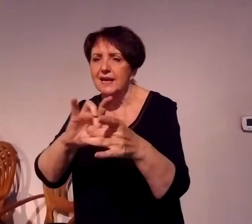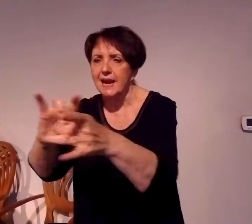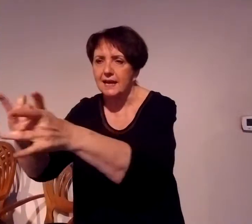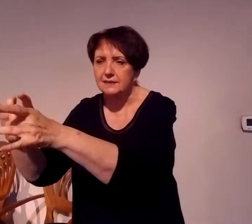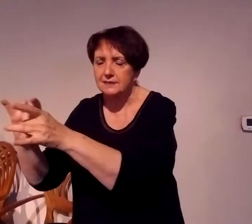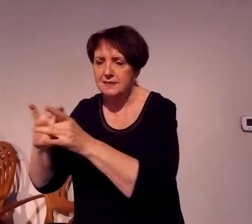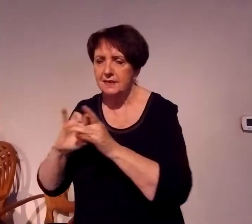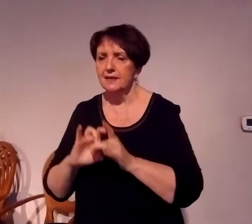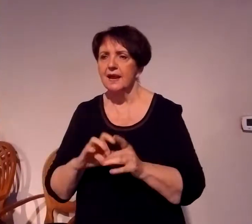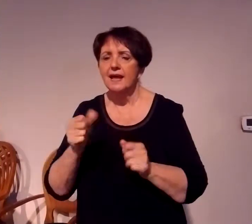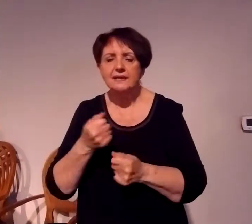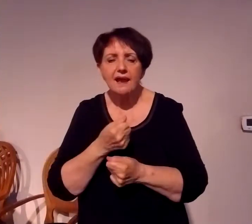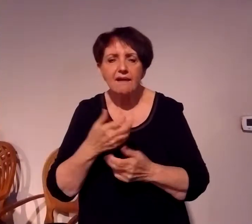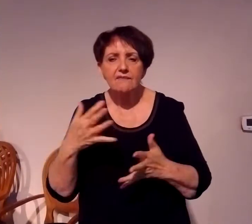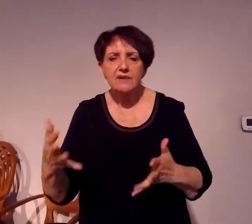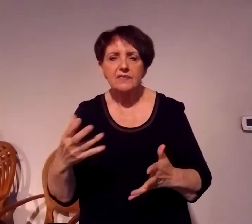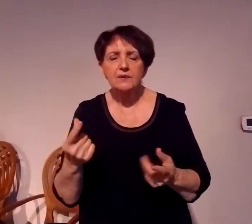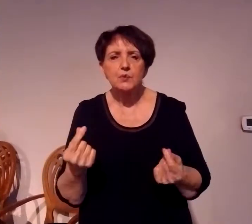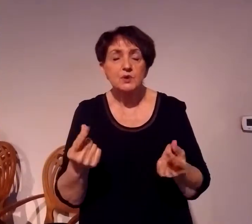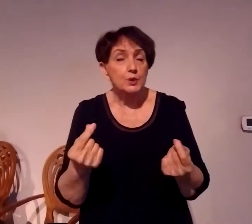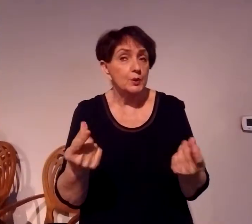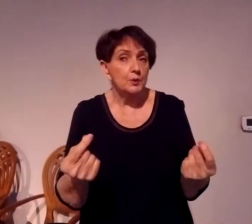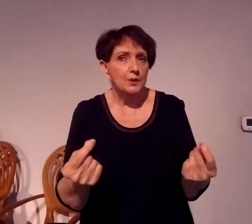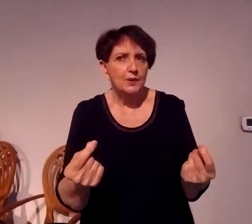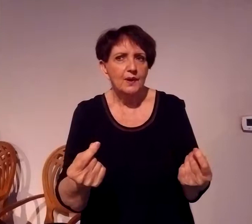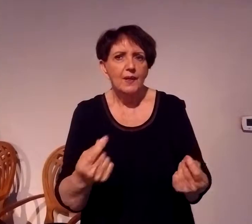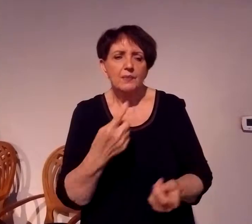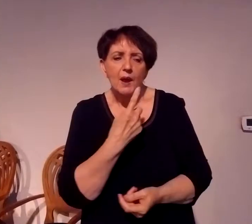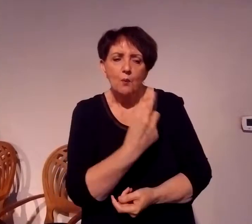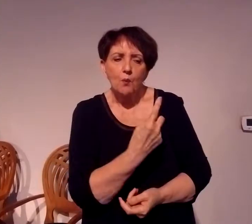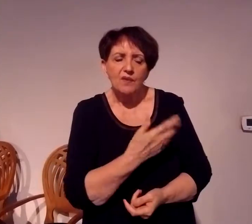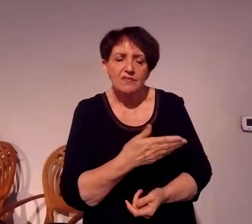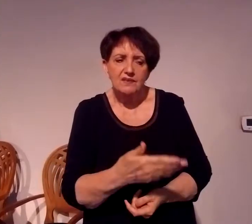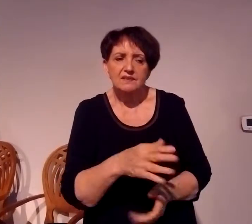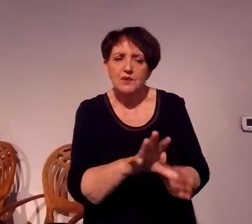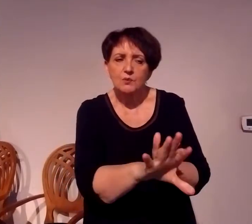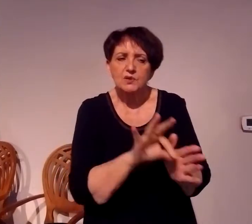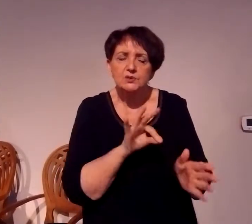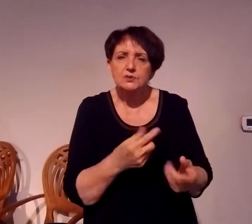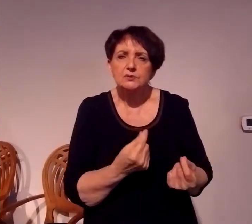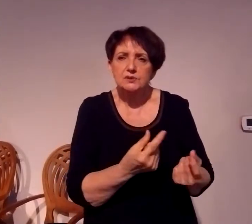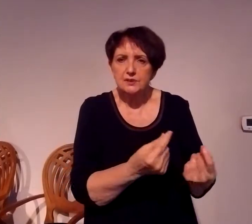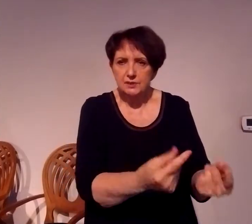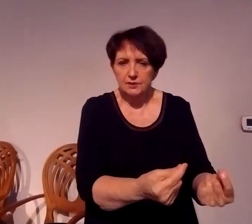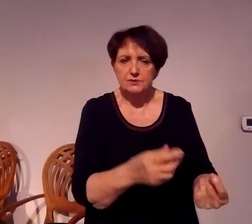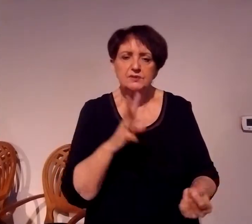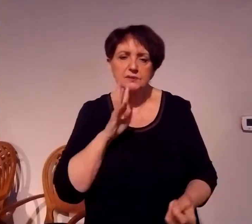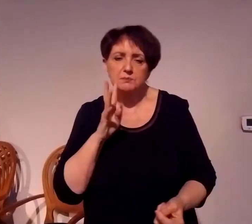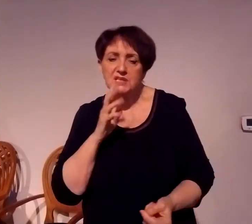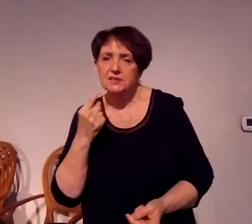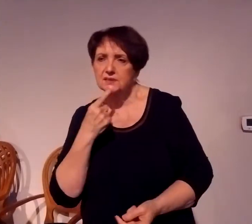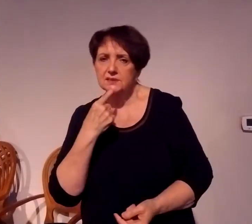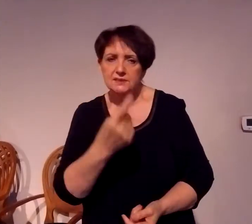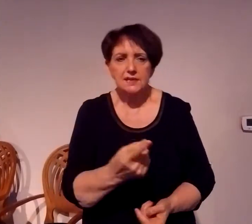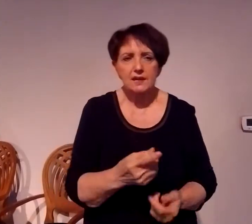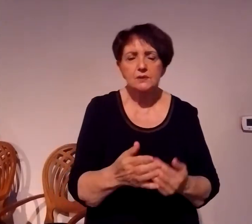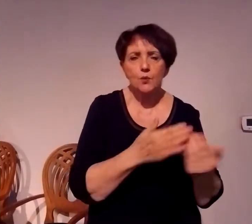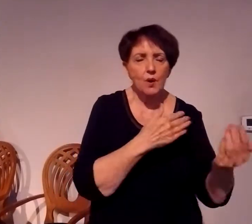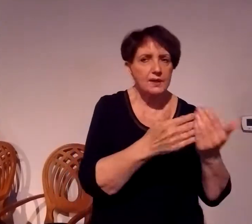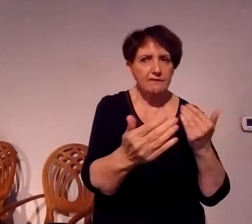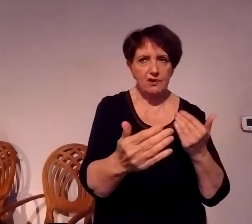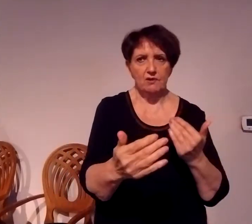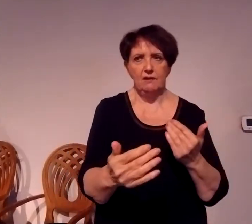And everything that we do, that one thing that we choose to do, to speak, to say, to whatever it